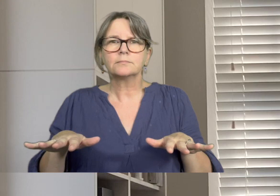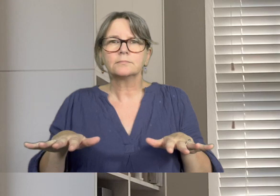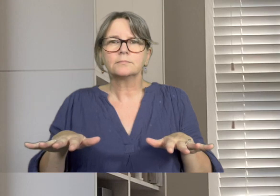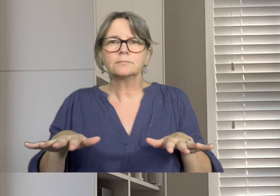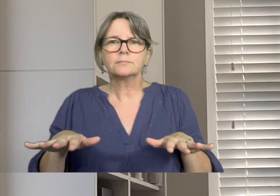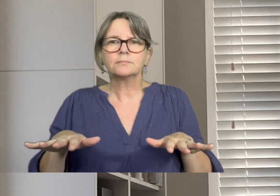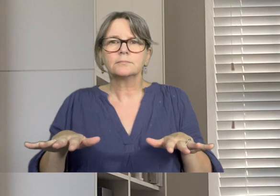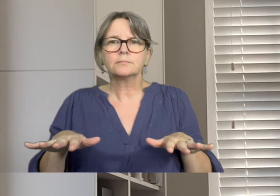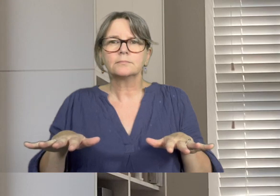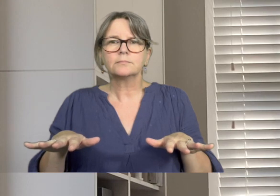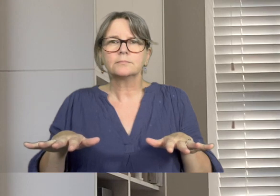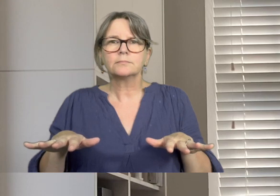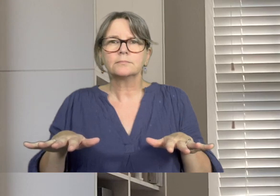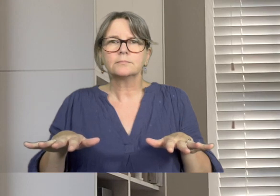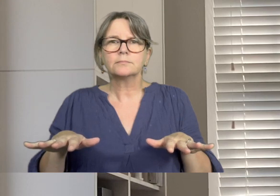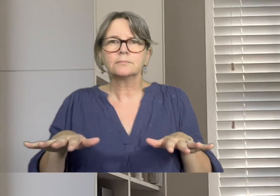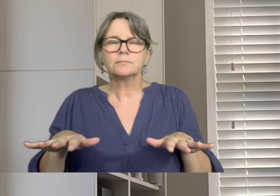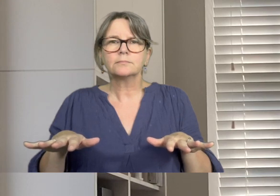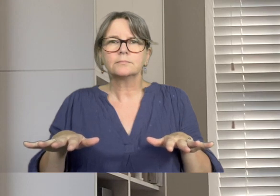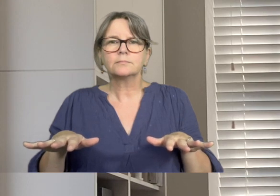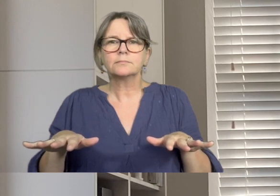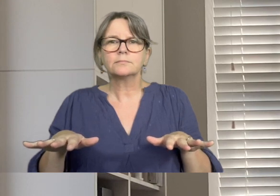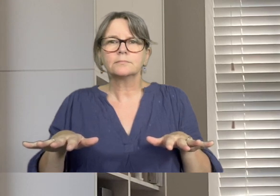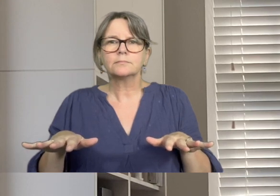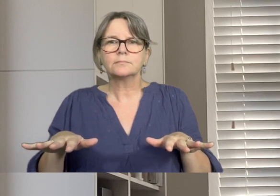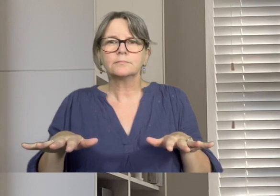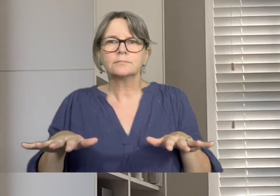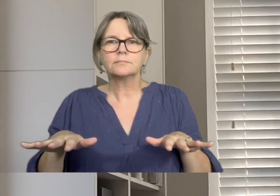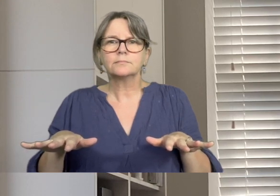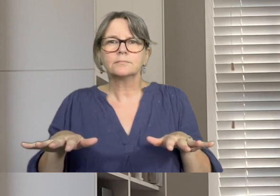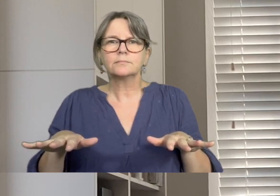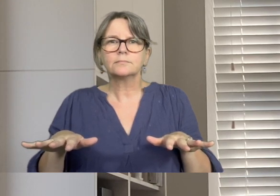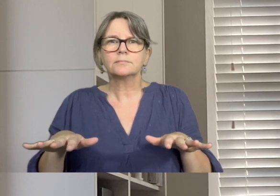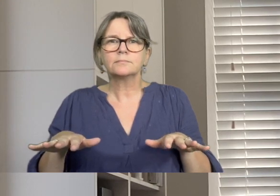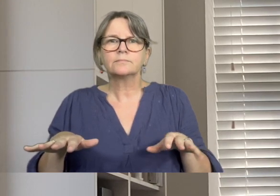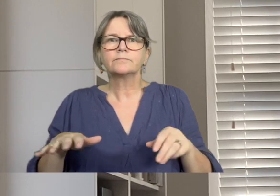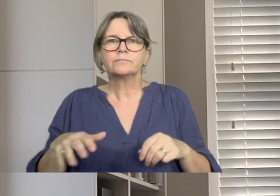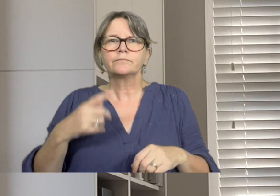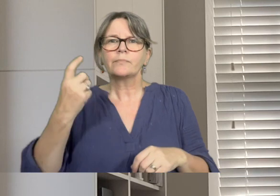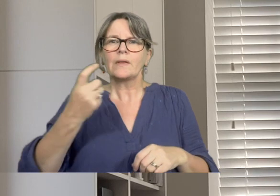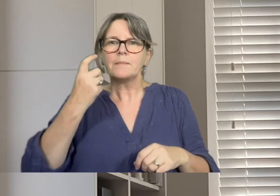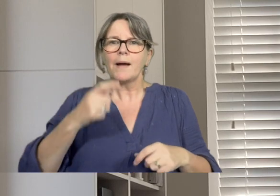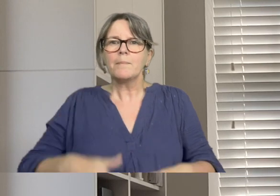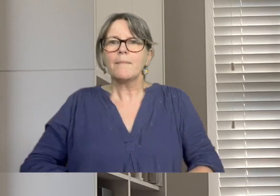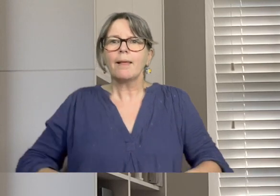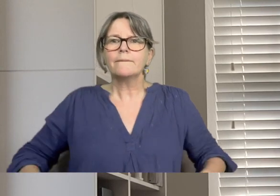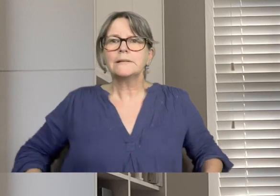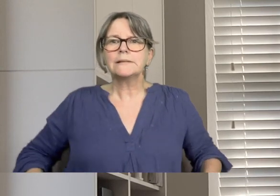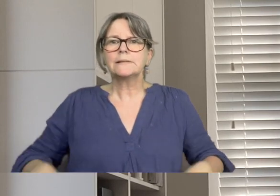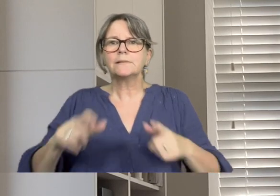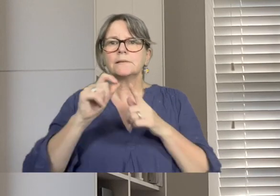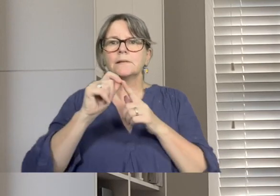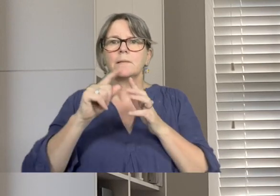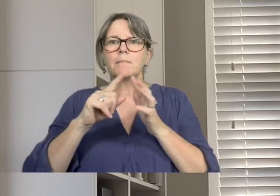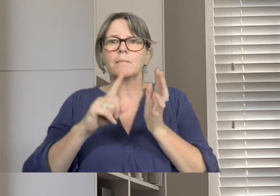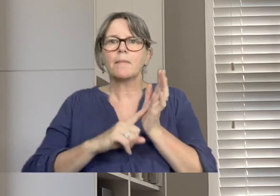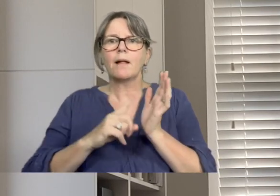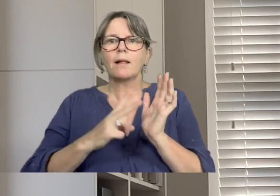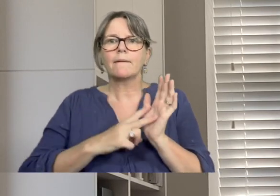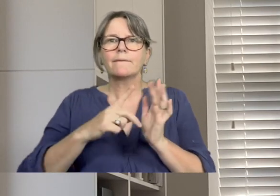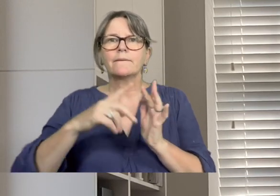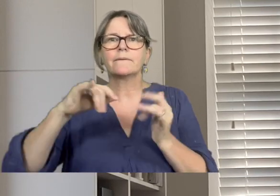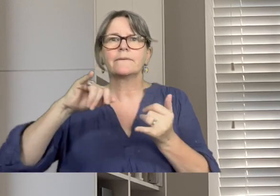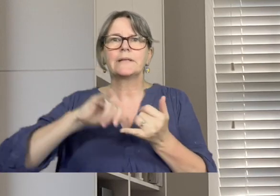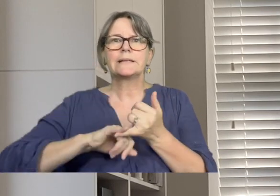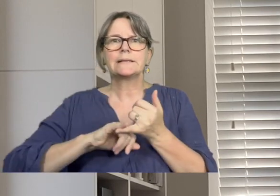We're just going to take a moment here to think about the pelvis, to bring that attention there. We're going to allow the pelvis to rock up and down.